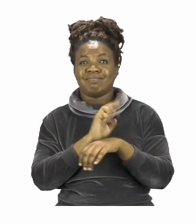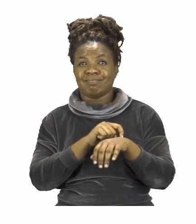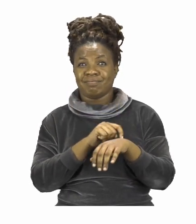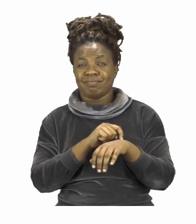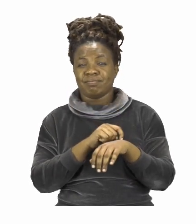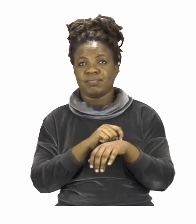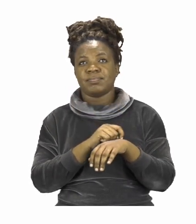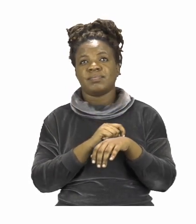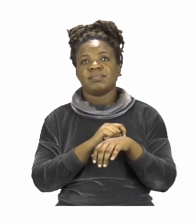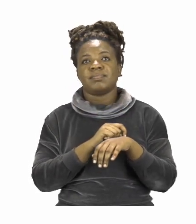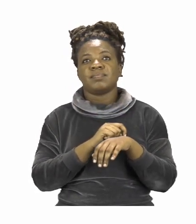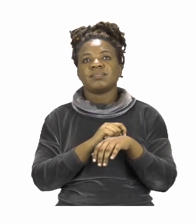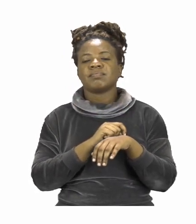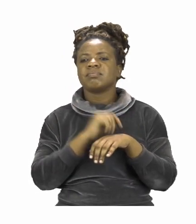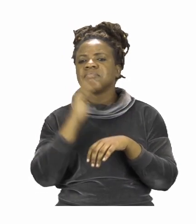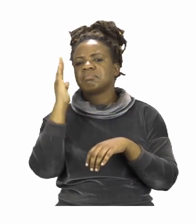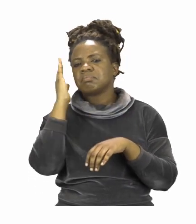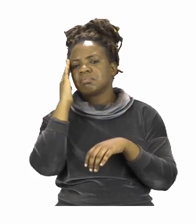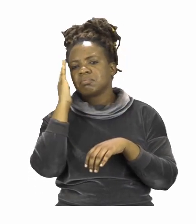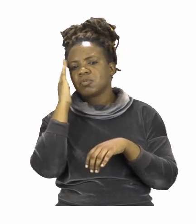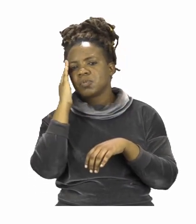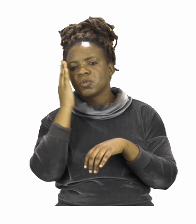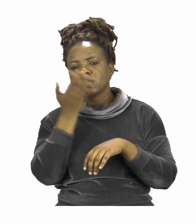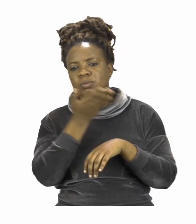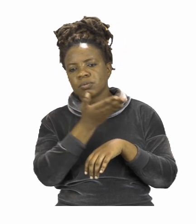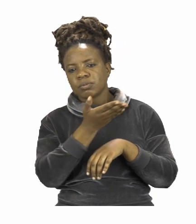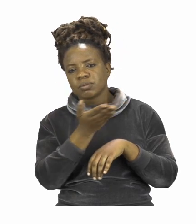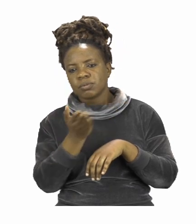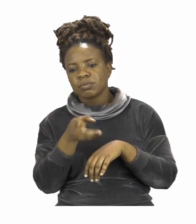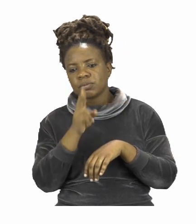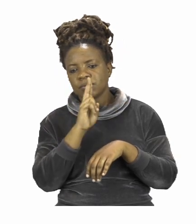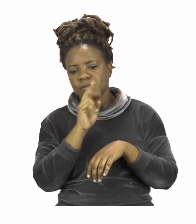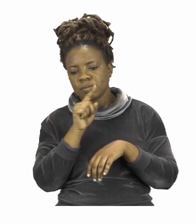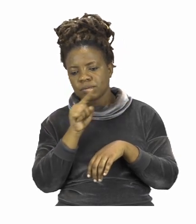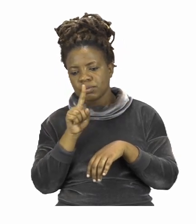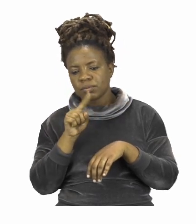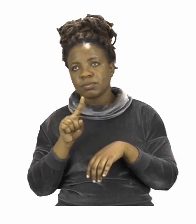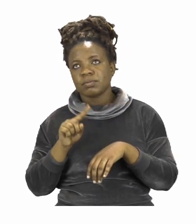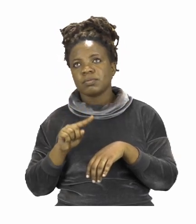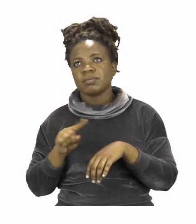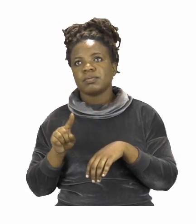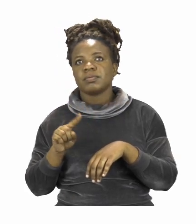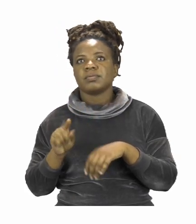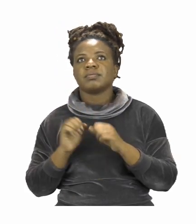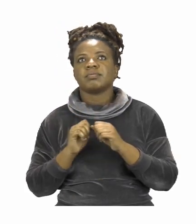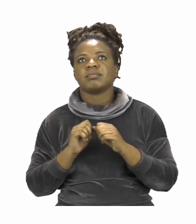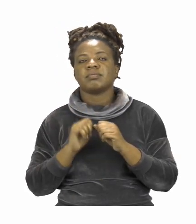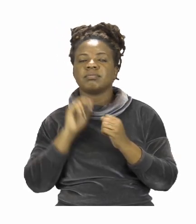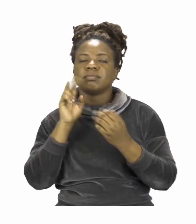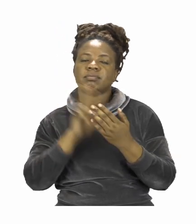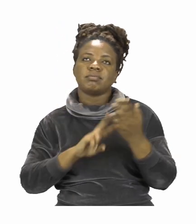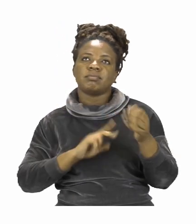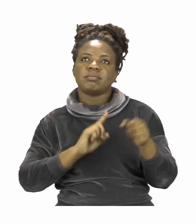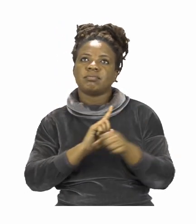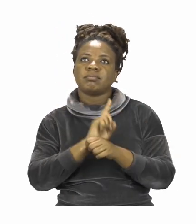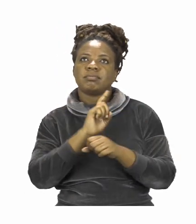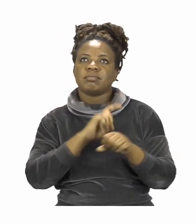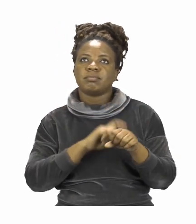make sure that we answered all of our questions correctly. So we're going to read it for the first time